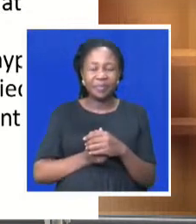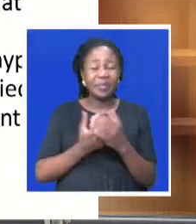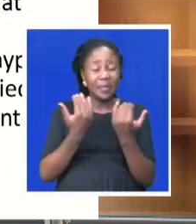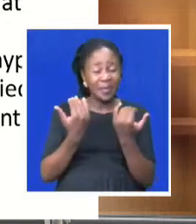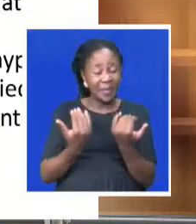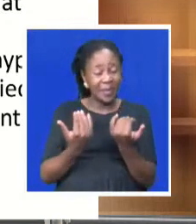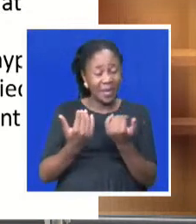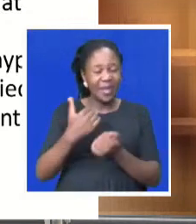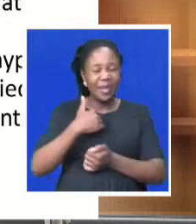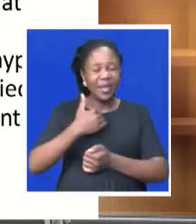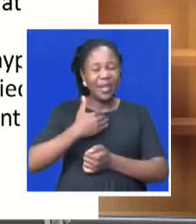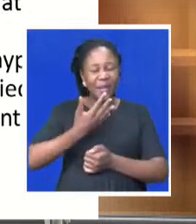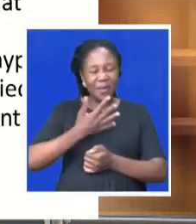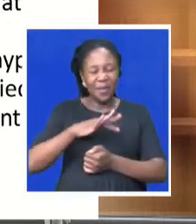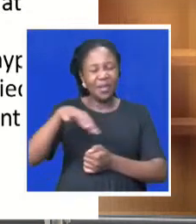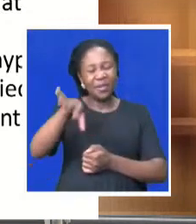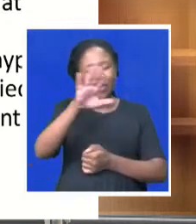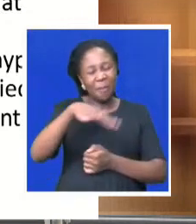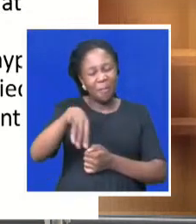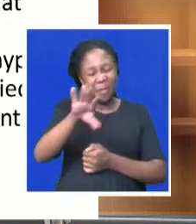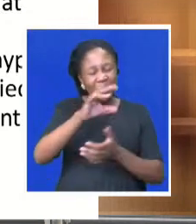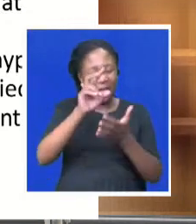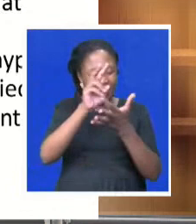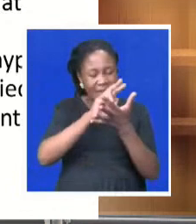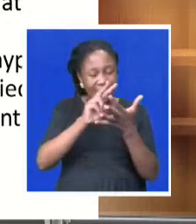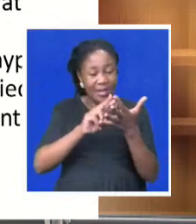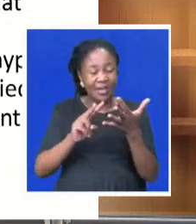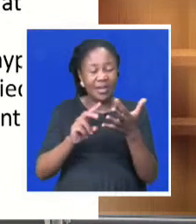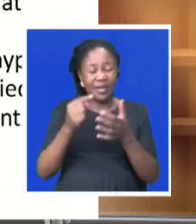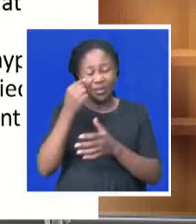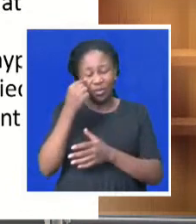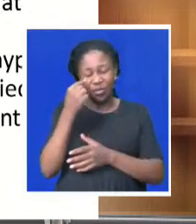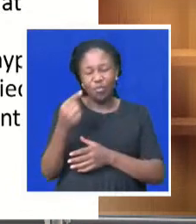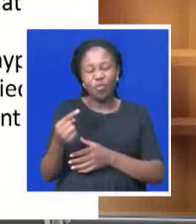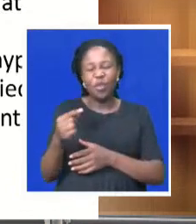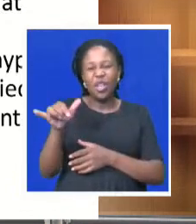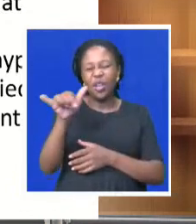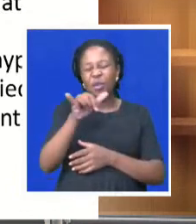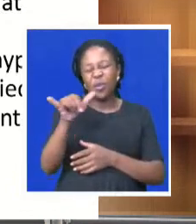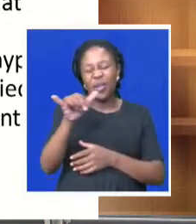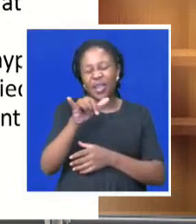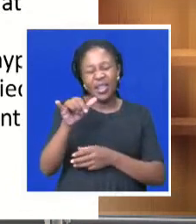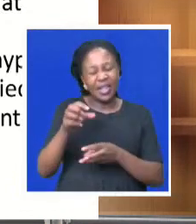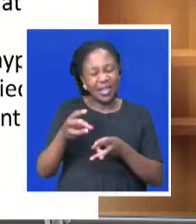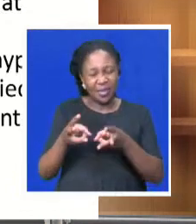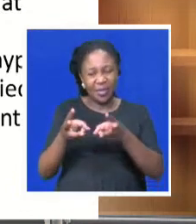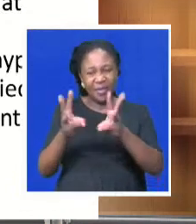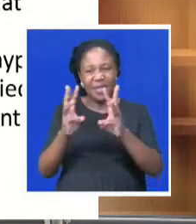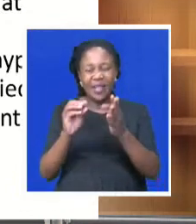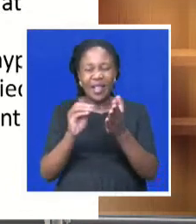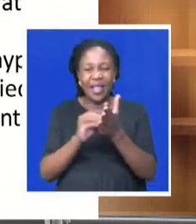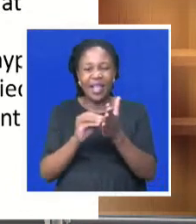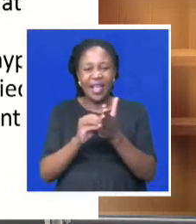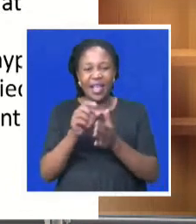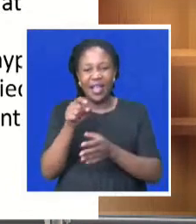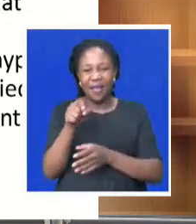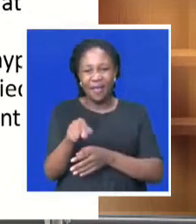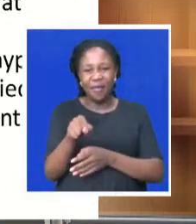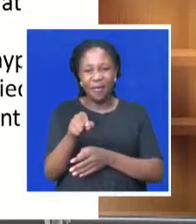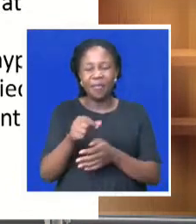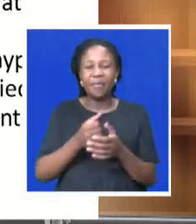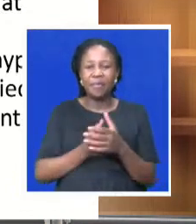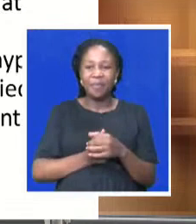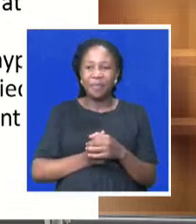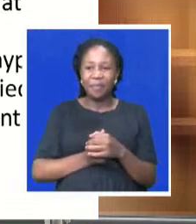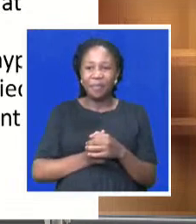can identify the elements of style here in this narrative text, because we now know that there should